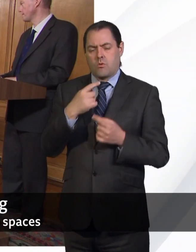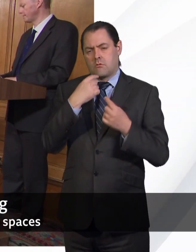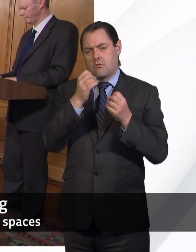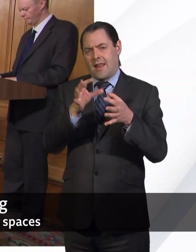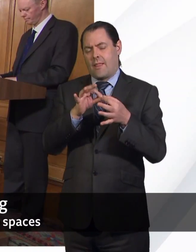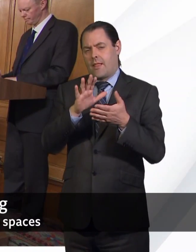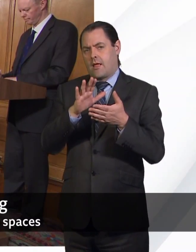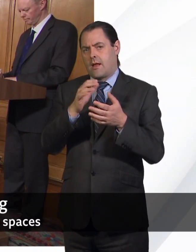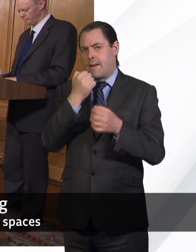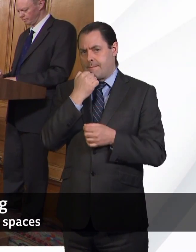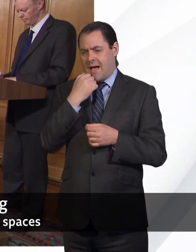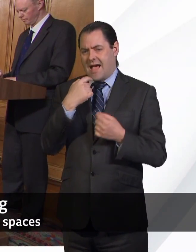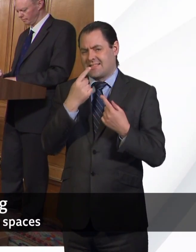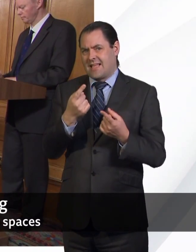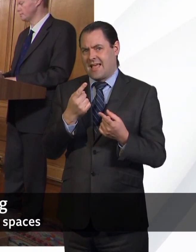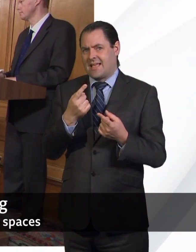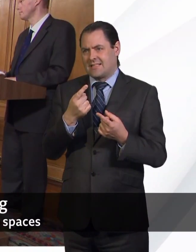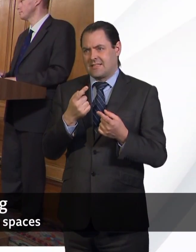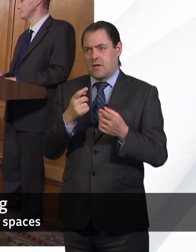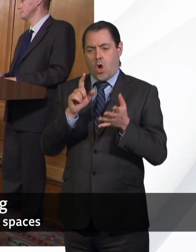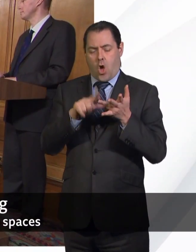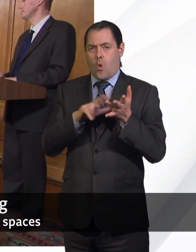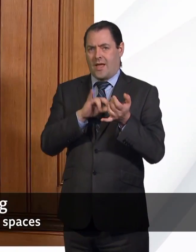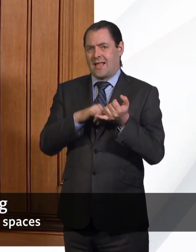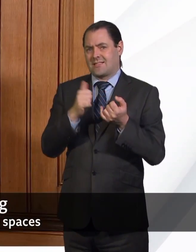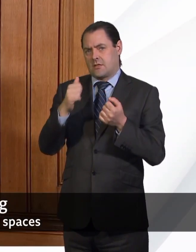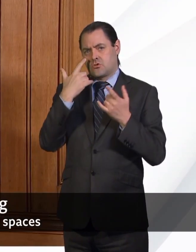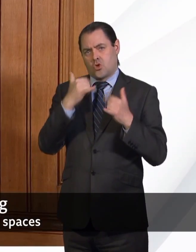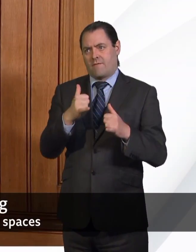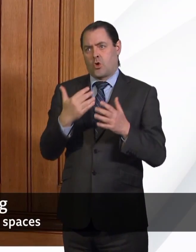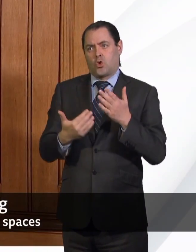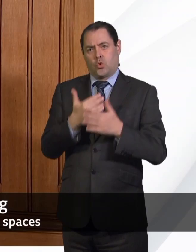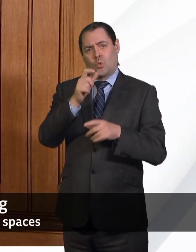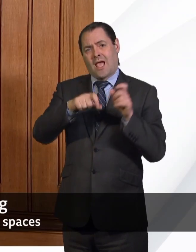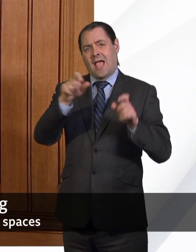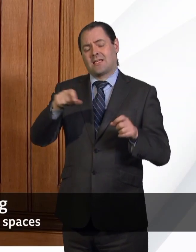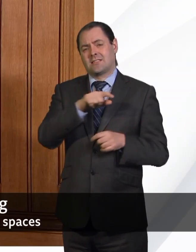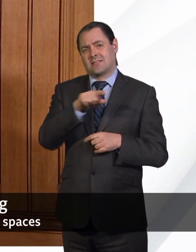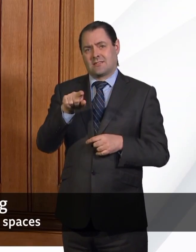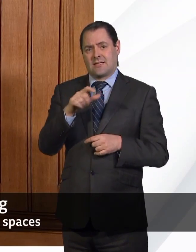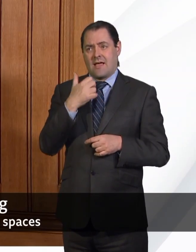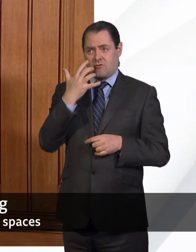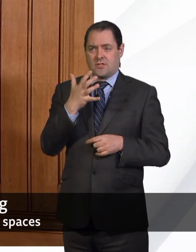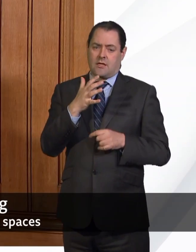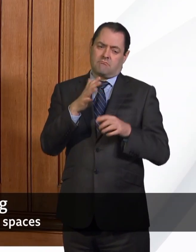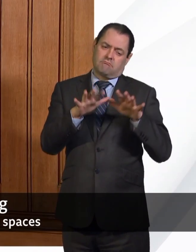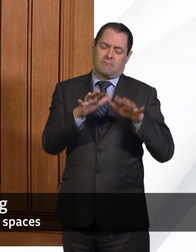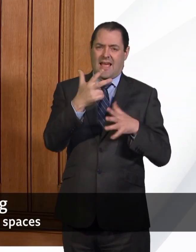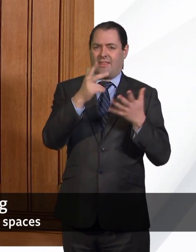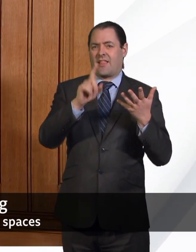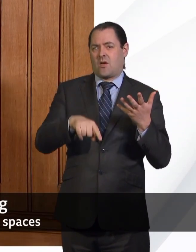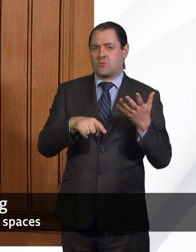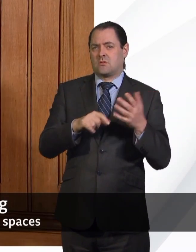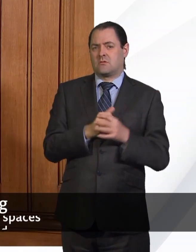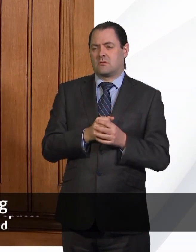said in my presentation, actually, if you look at the ONS survey, I think the numbers of new cases is closer to 8,000 or so,